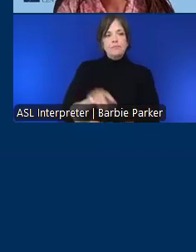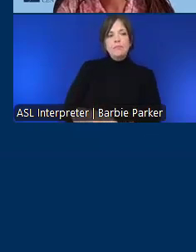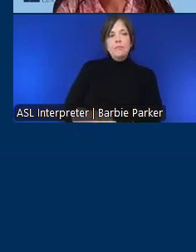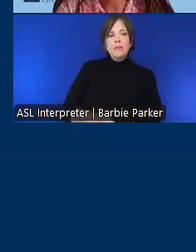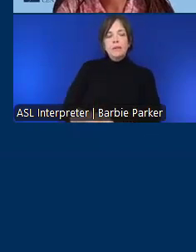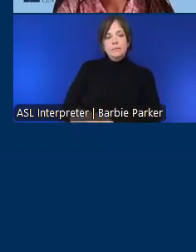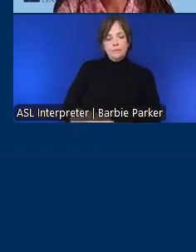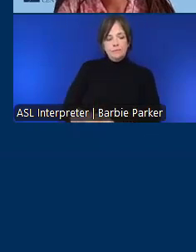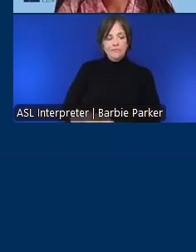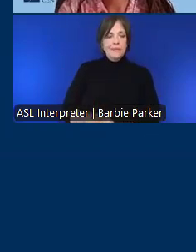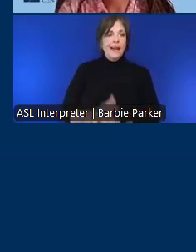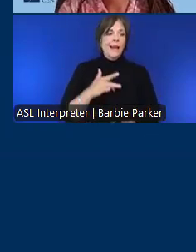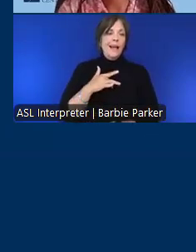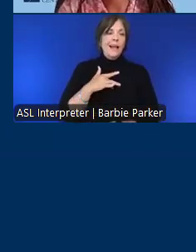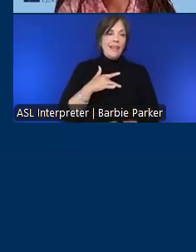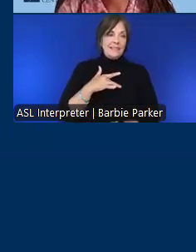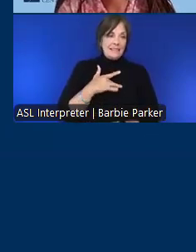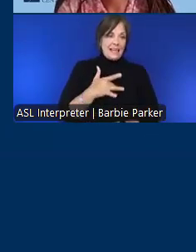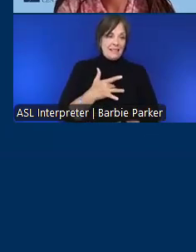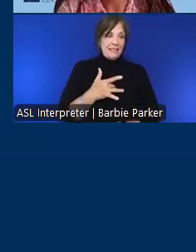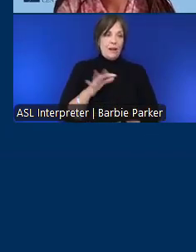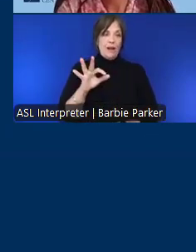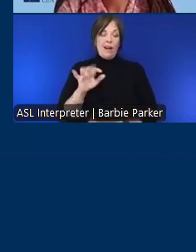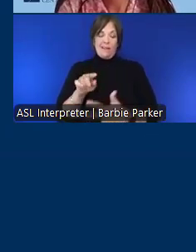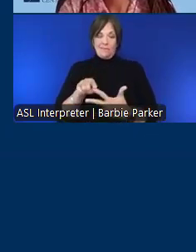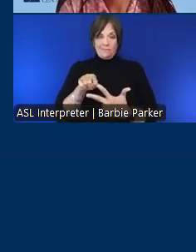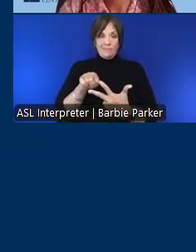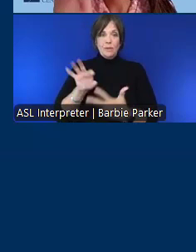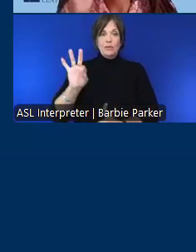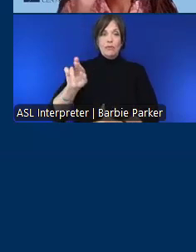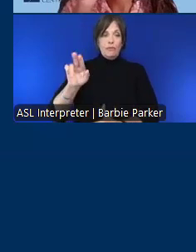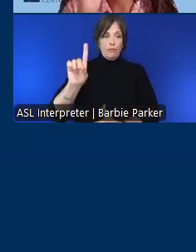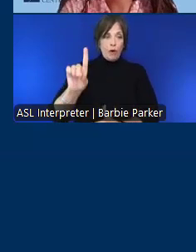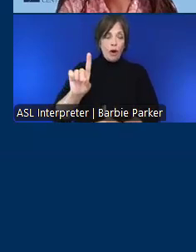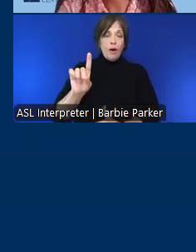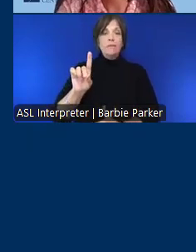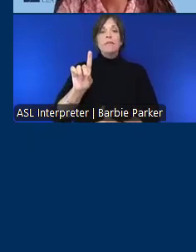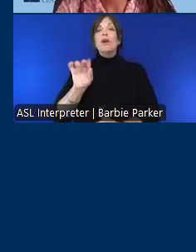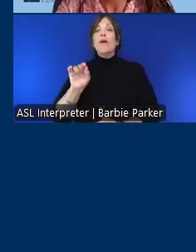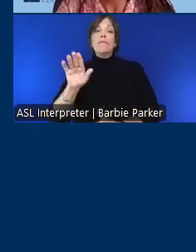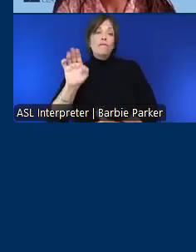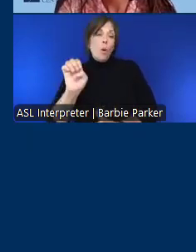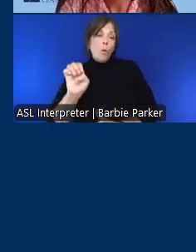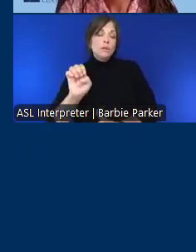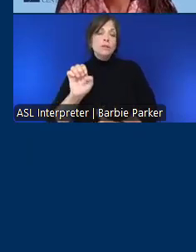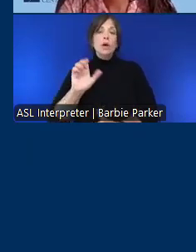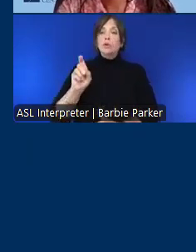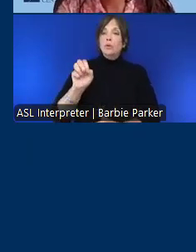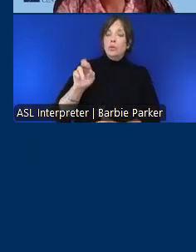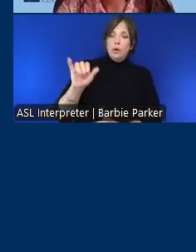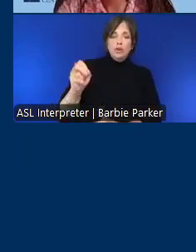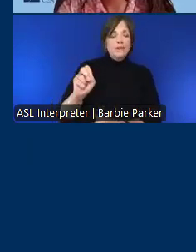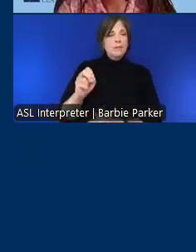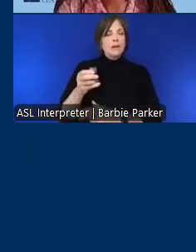coercion, you know, often indicates that a victim has not consented on their own free will. To be